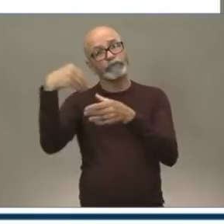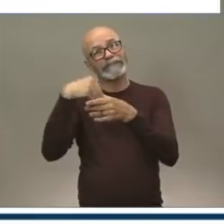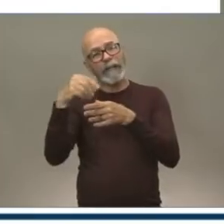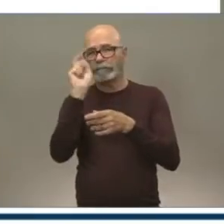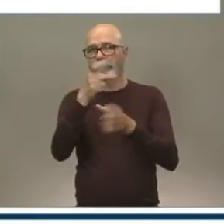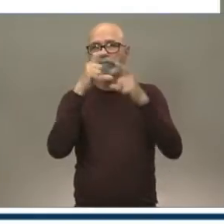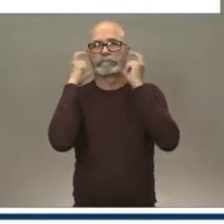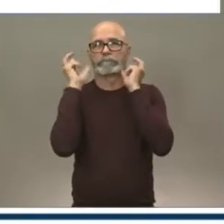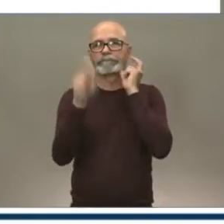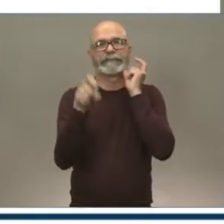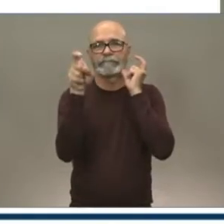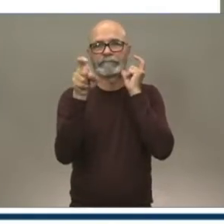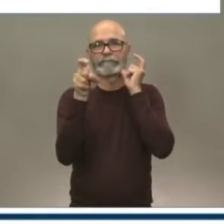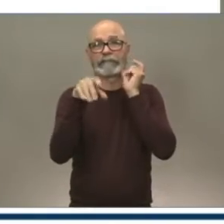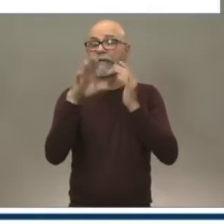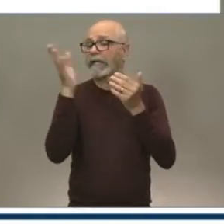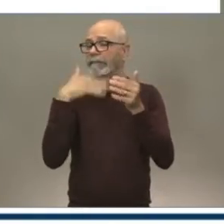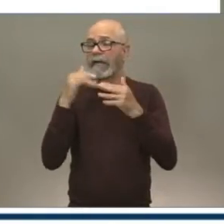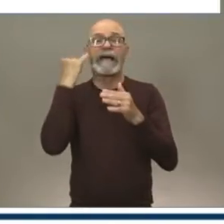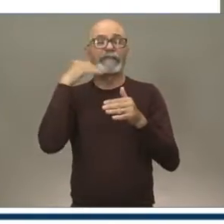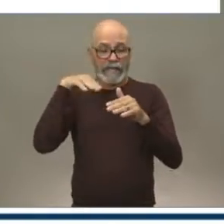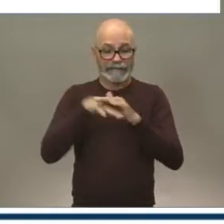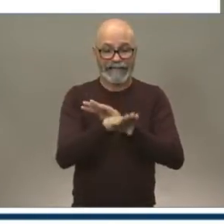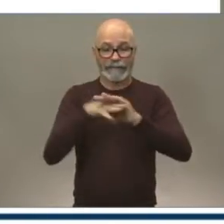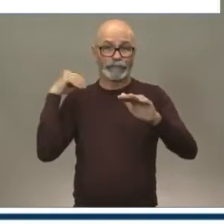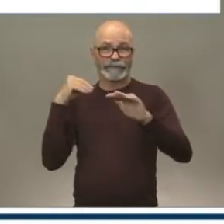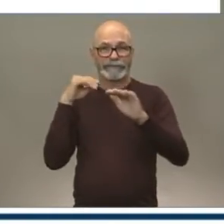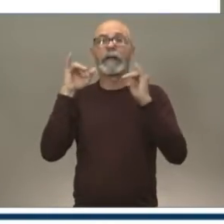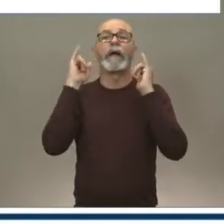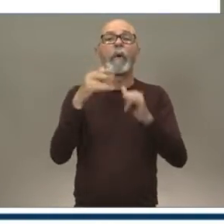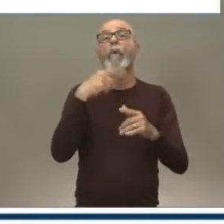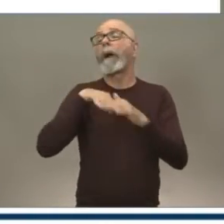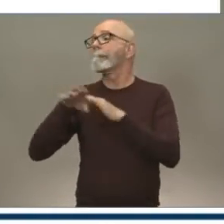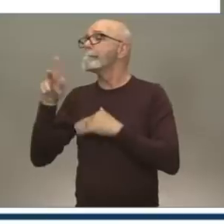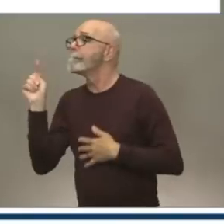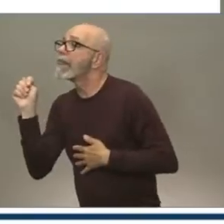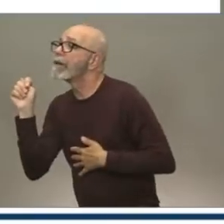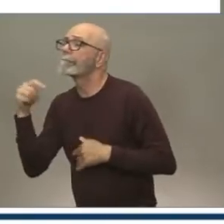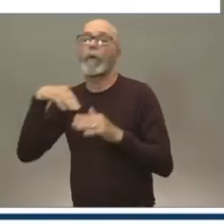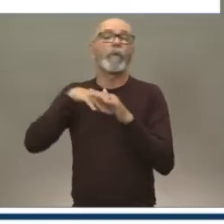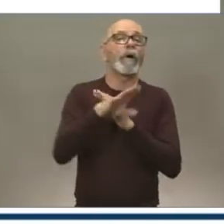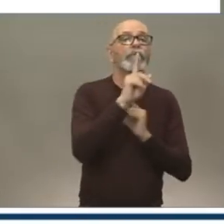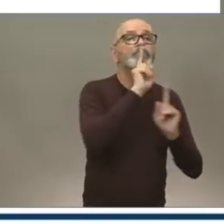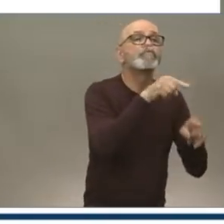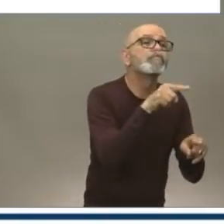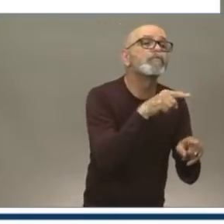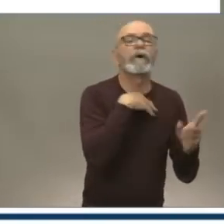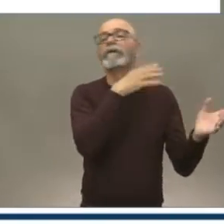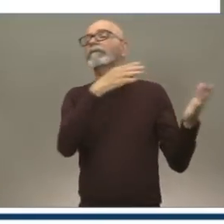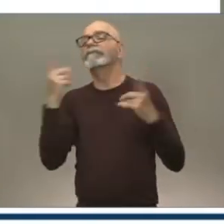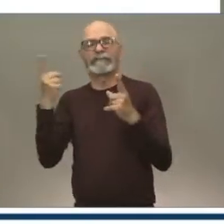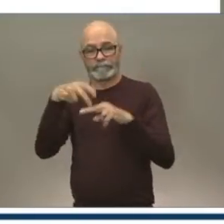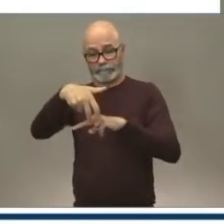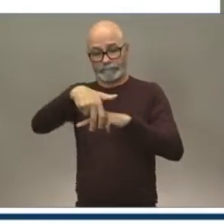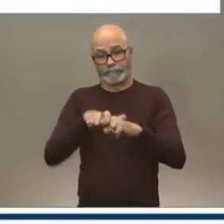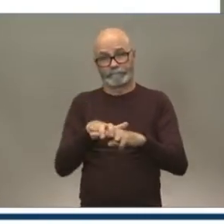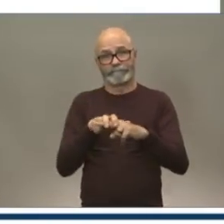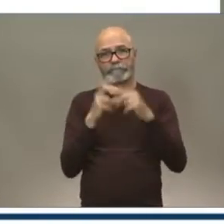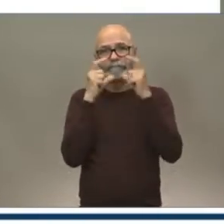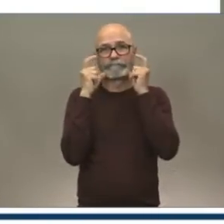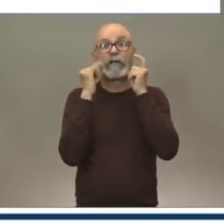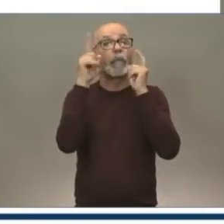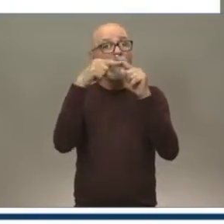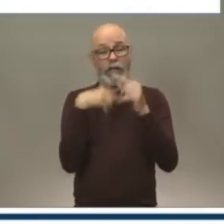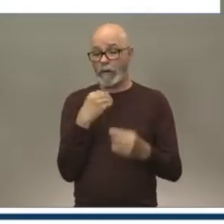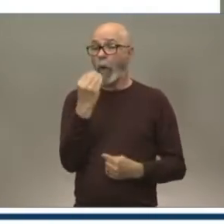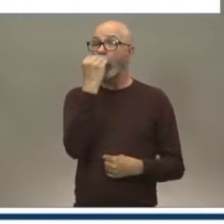entering or exiting, getting up and going to the washroom. Of course, once you're seated and you're actively eating or drinking, you